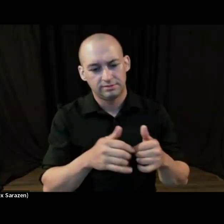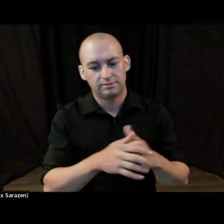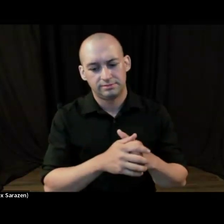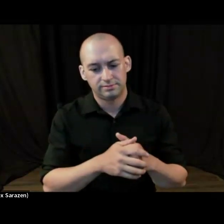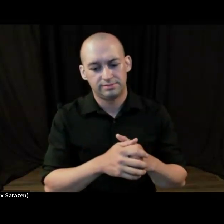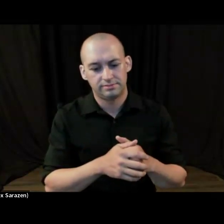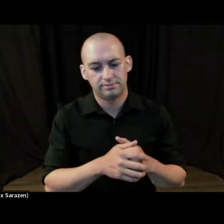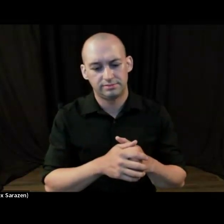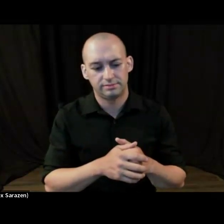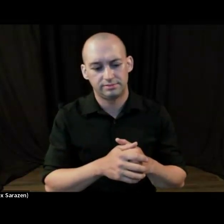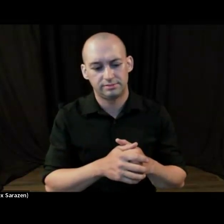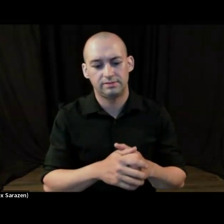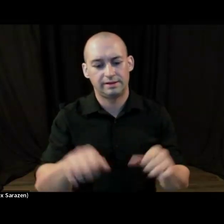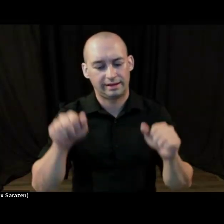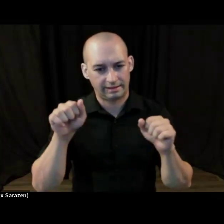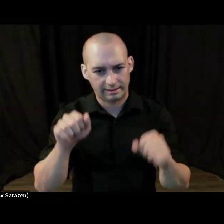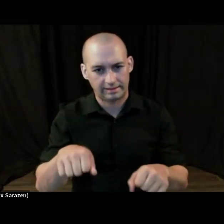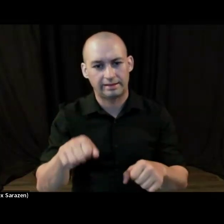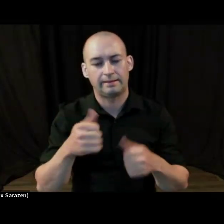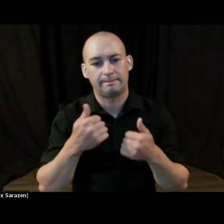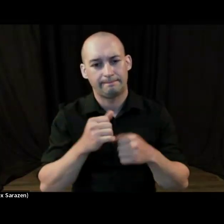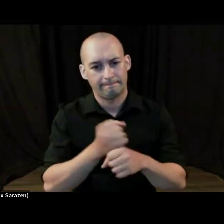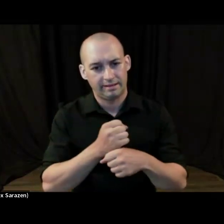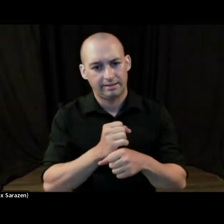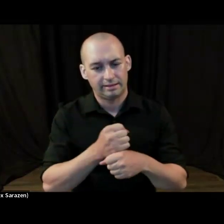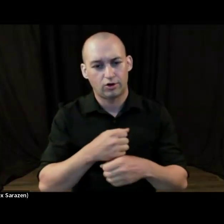And you can make an argument or